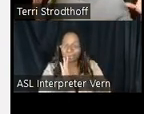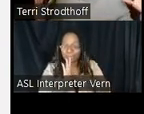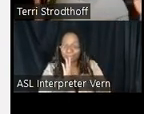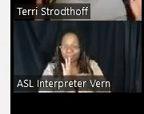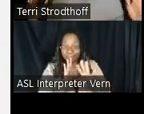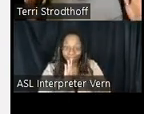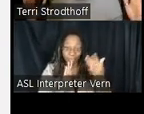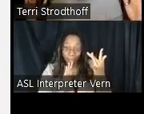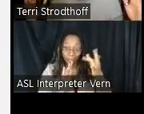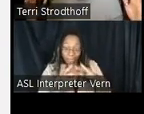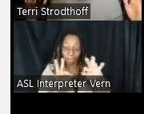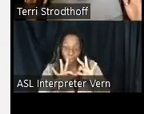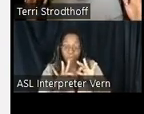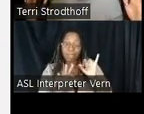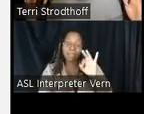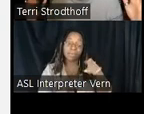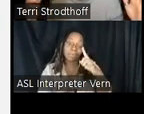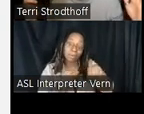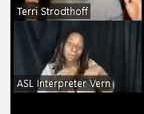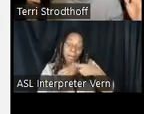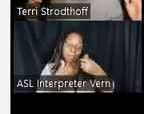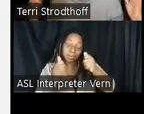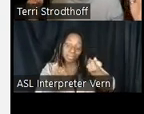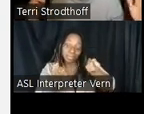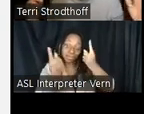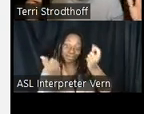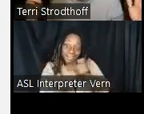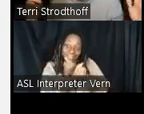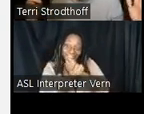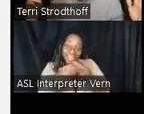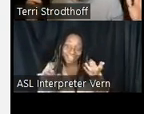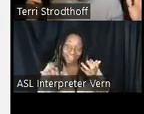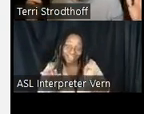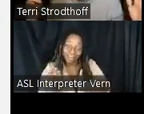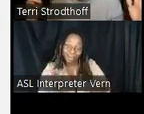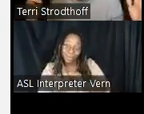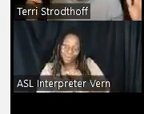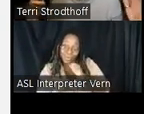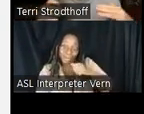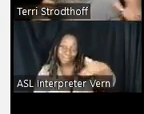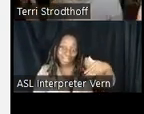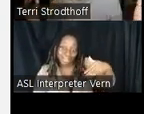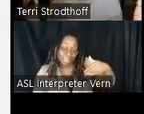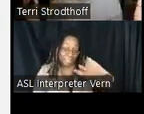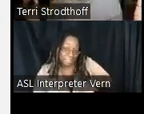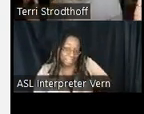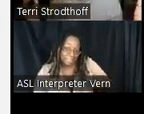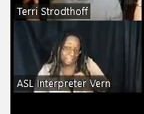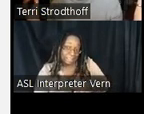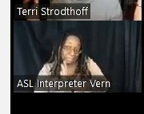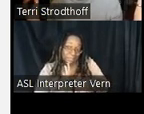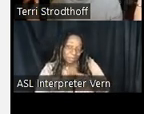because if it's just about understanding all of this, and we haven't done our own work, that means we're still showing